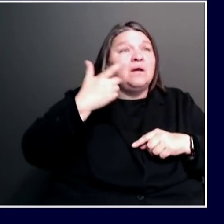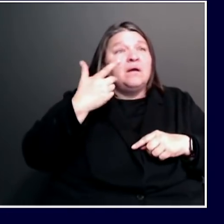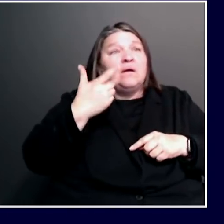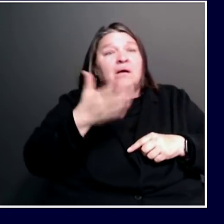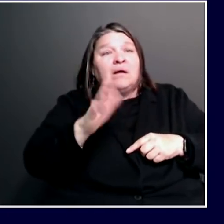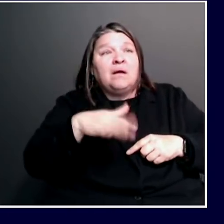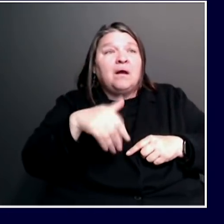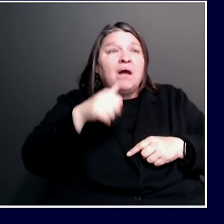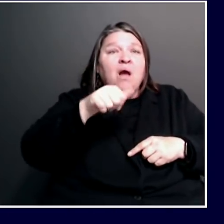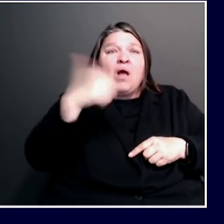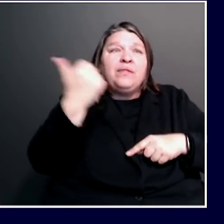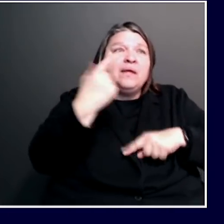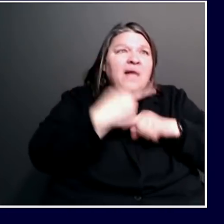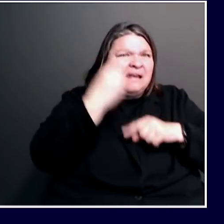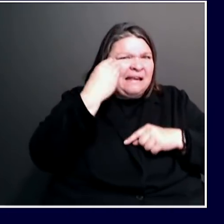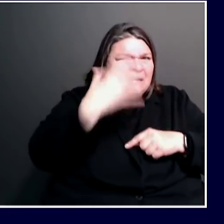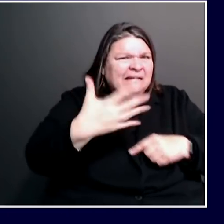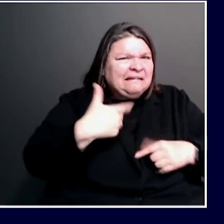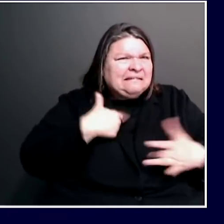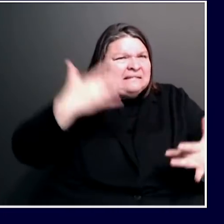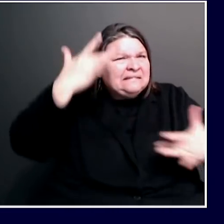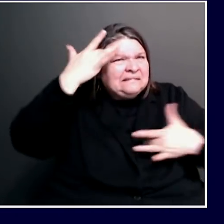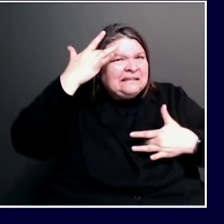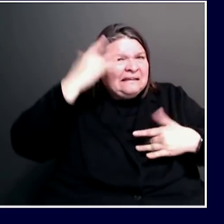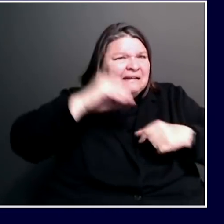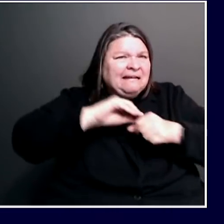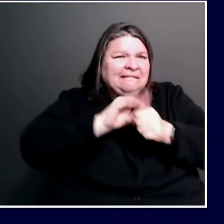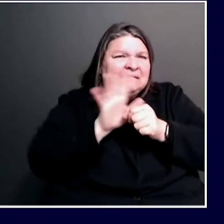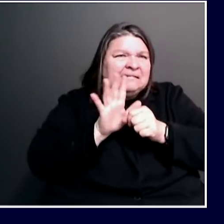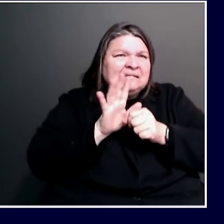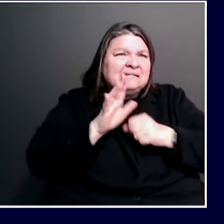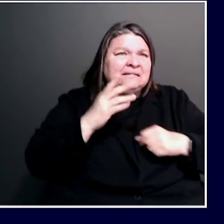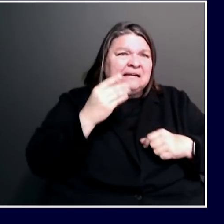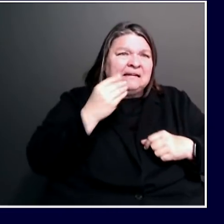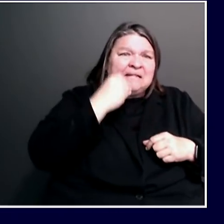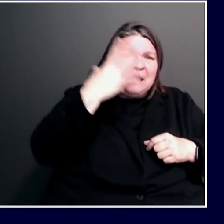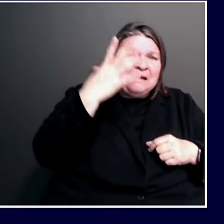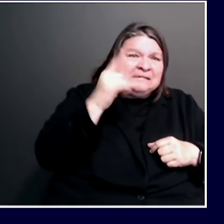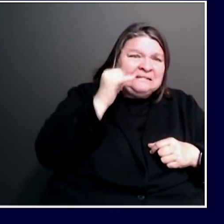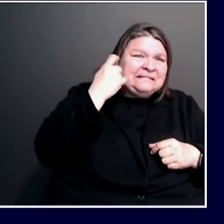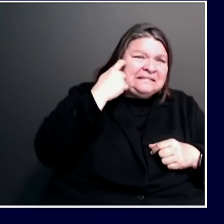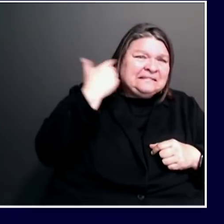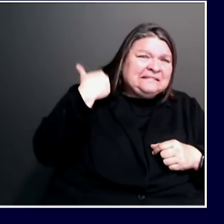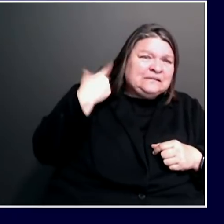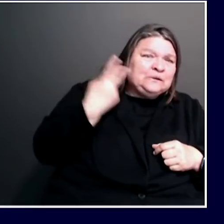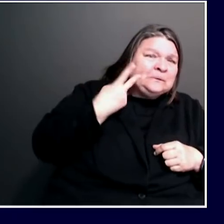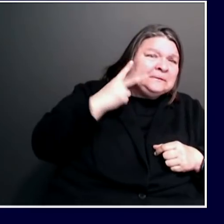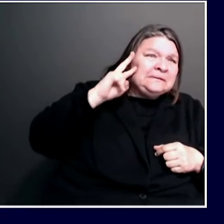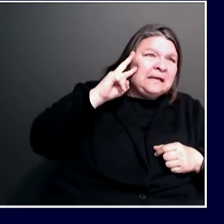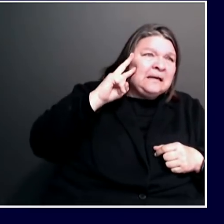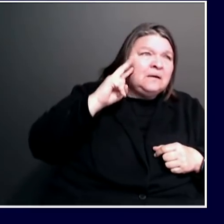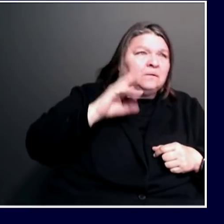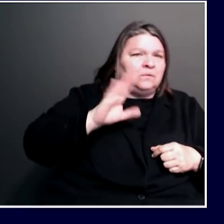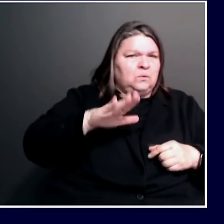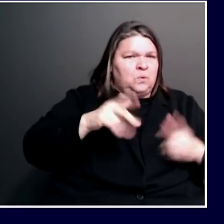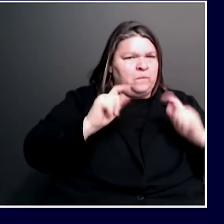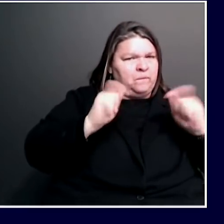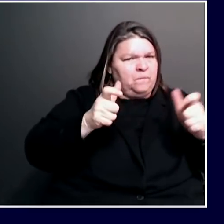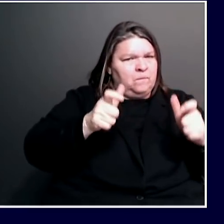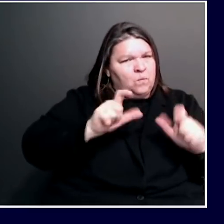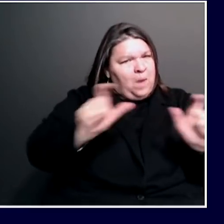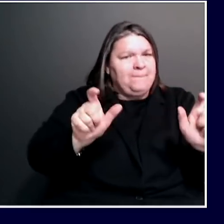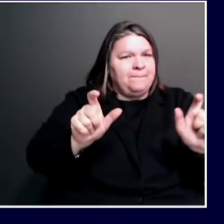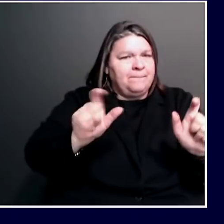that they now have COVID and that you are a close contact, you should quarantine if you are not up to date on